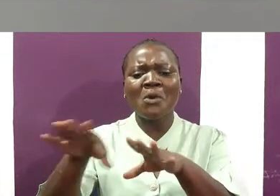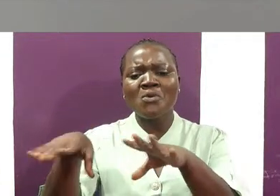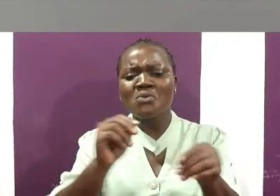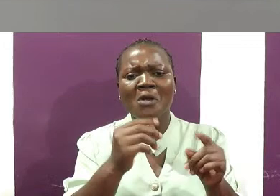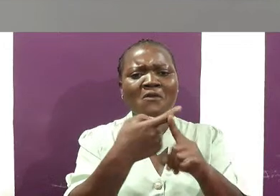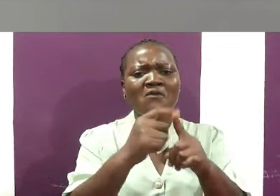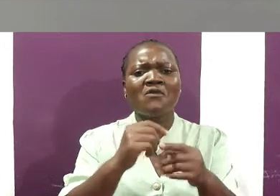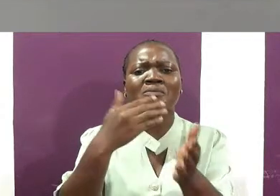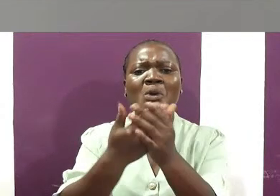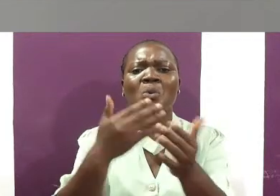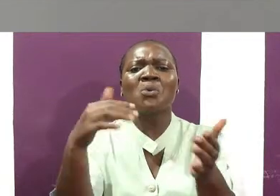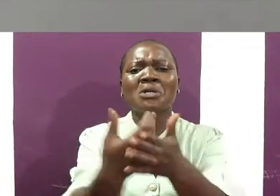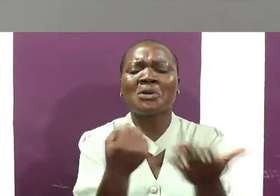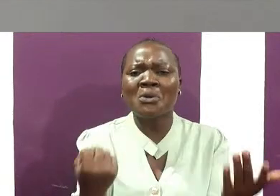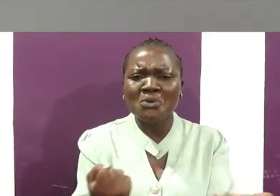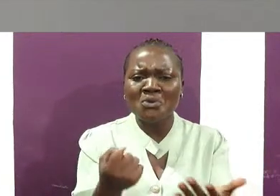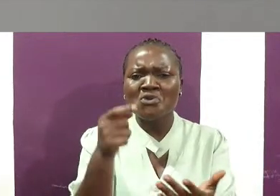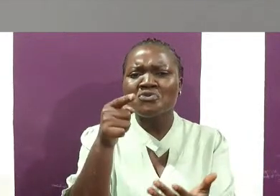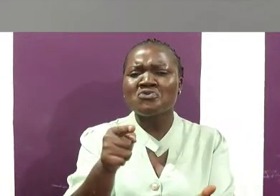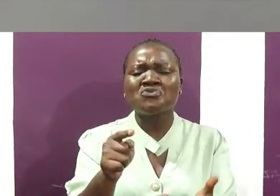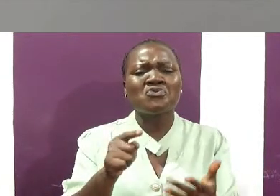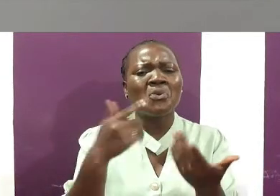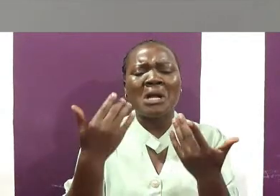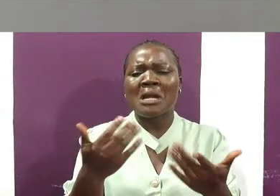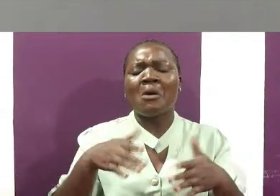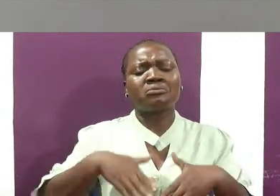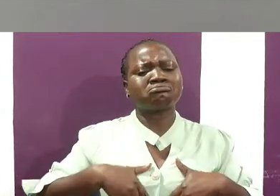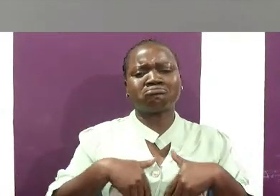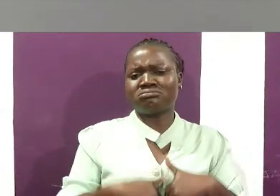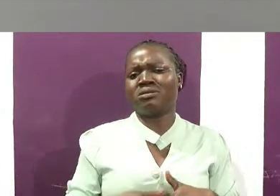It's no small task or statement to call someone foolish.